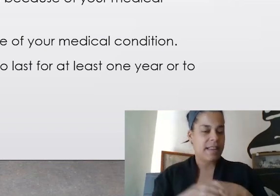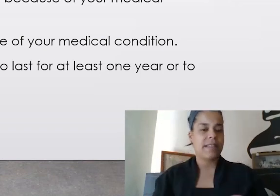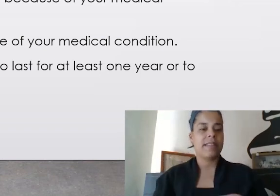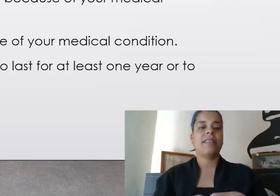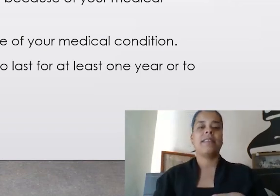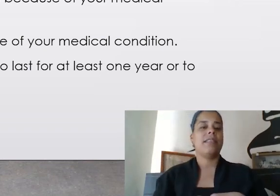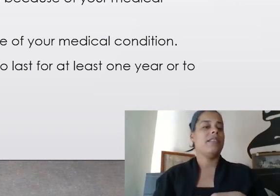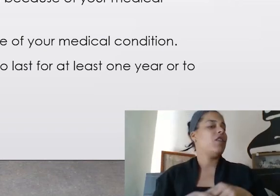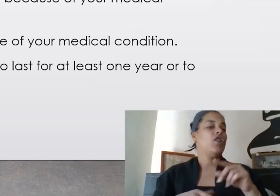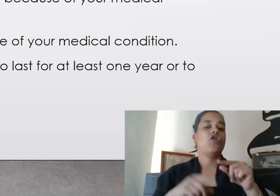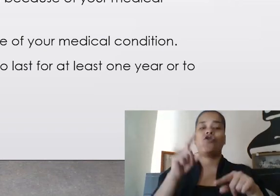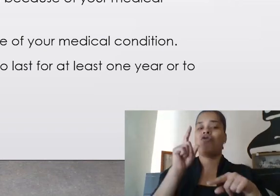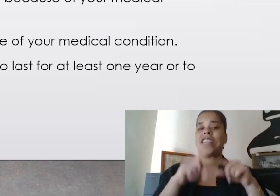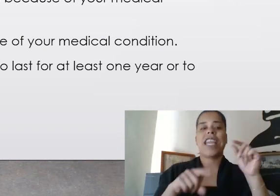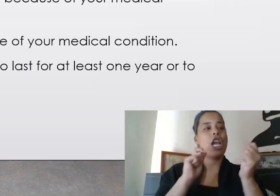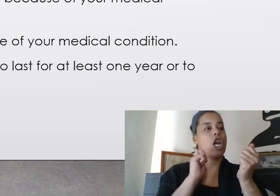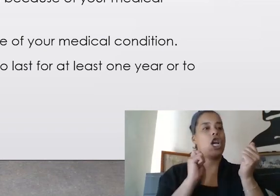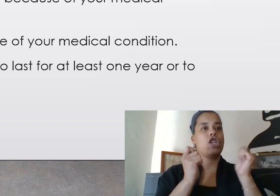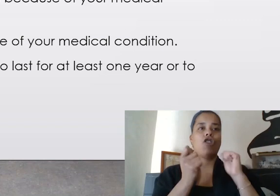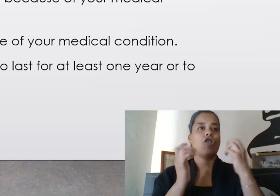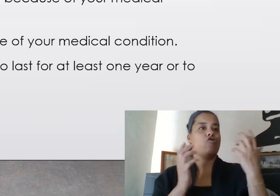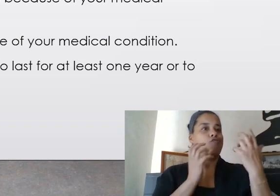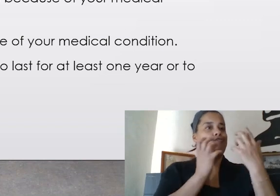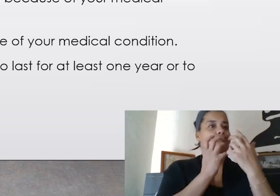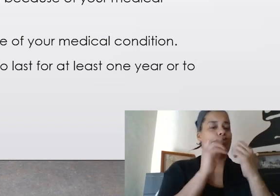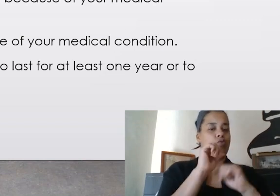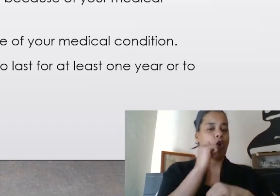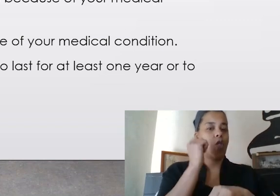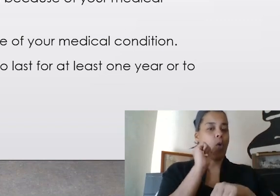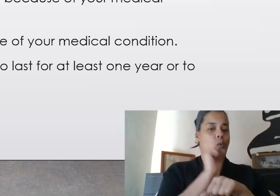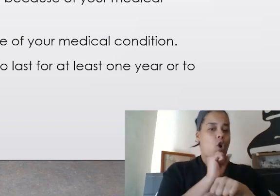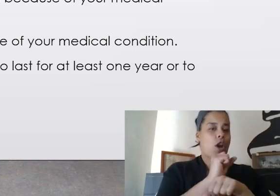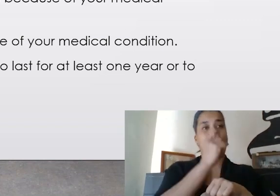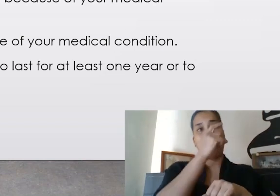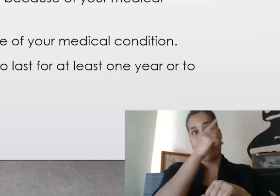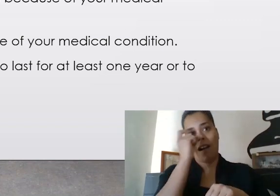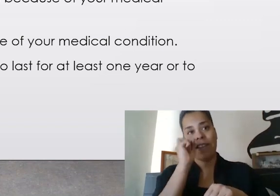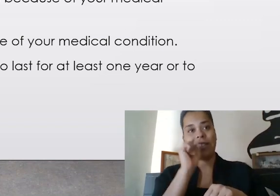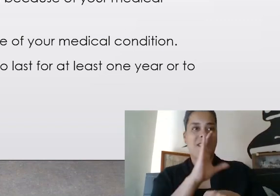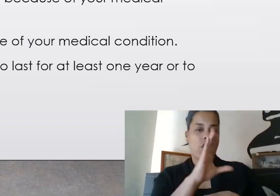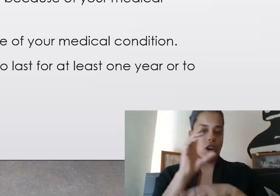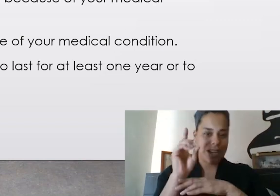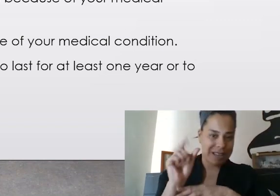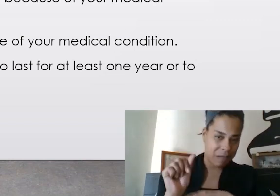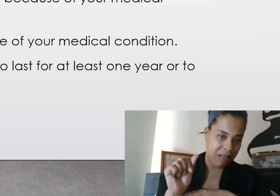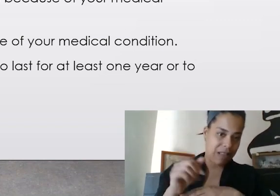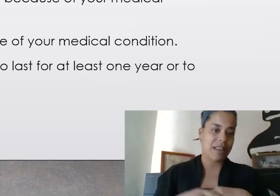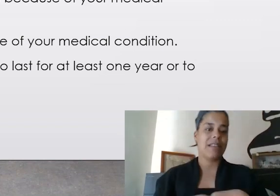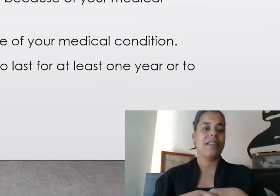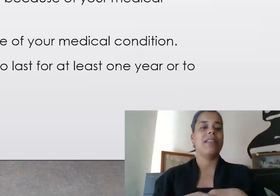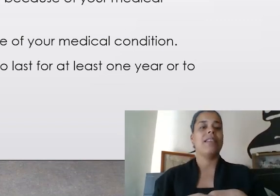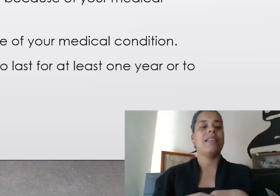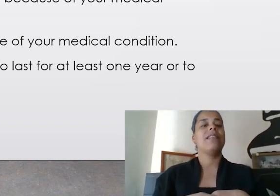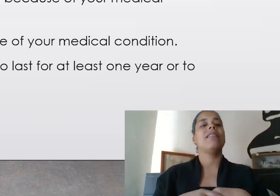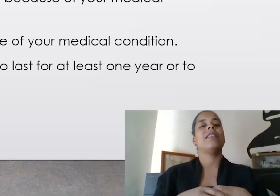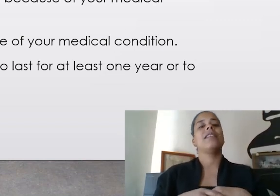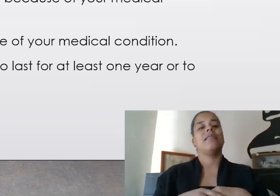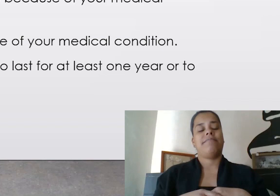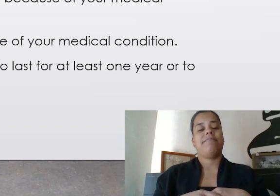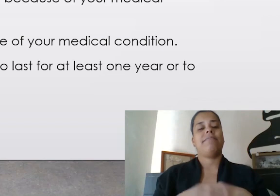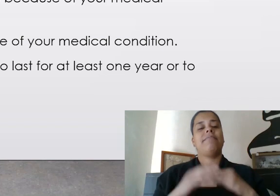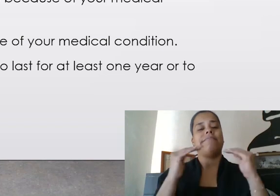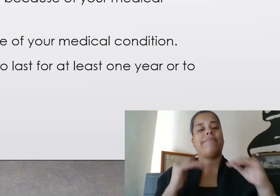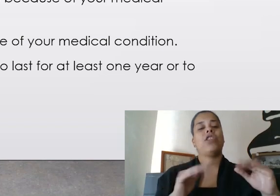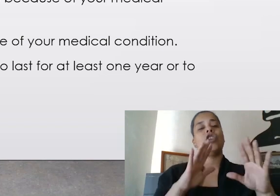you cannot adjust to other work because of your medical condition, and you had a disability that